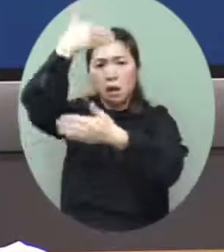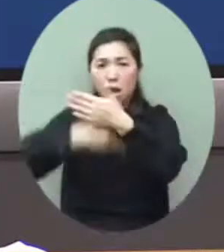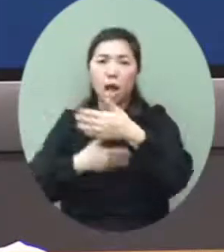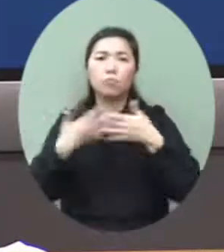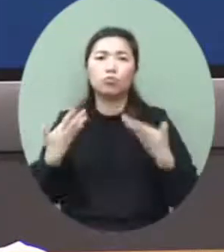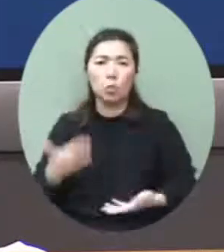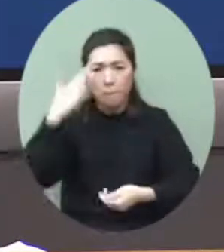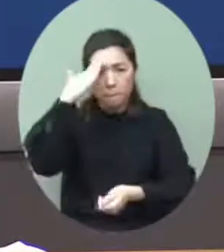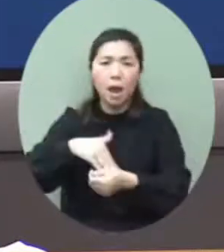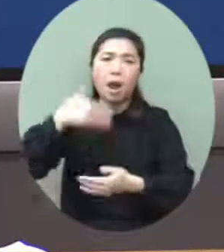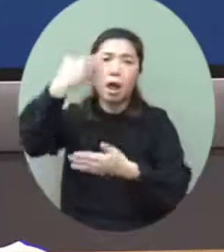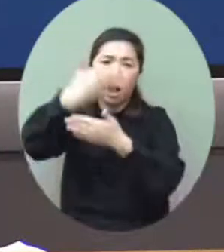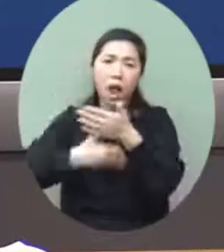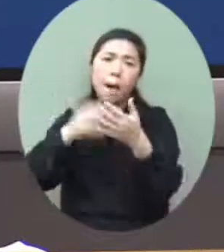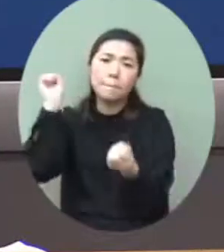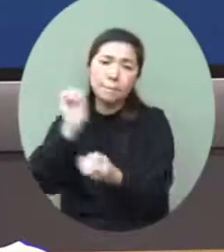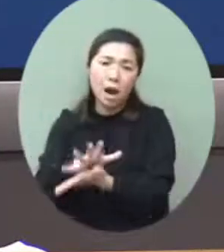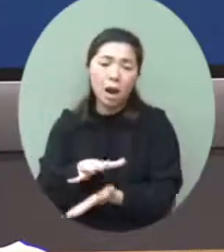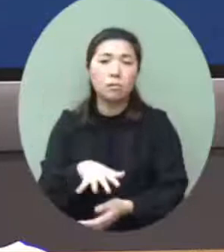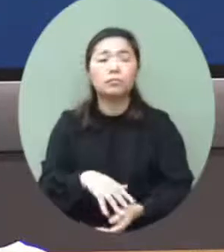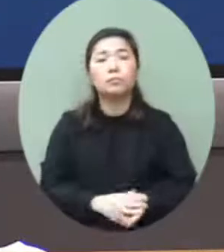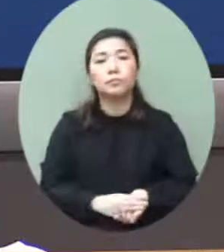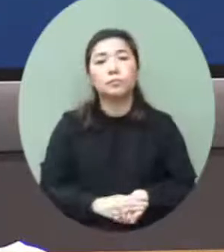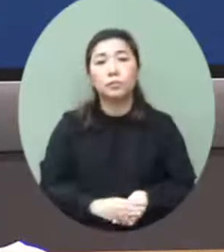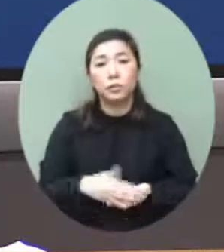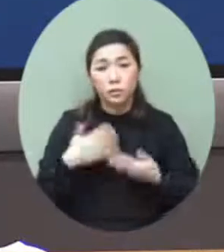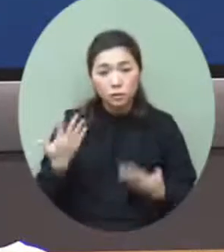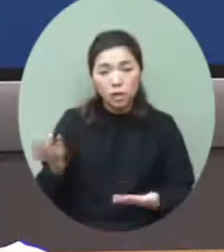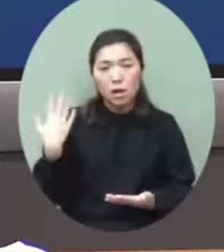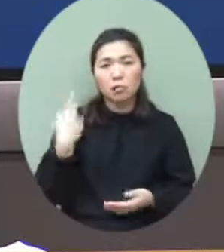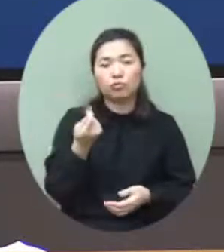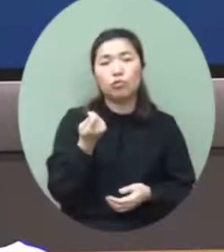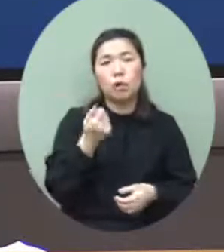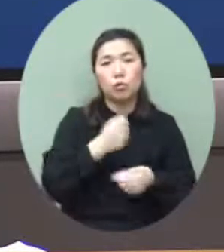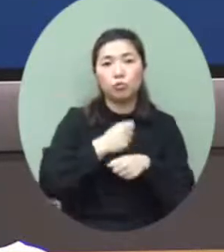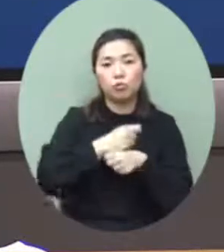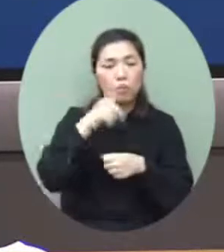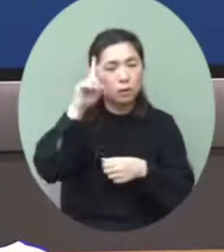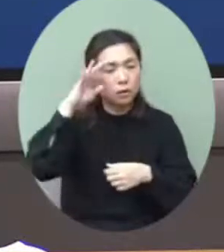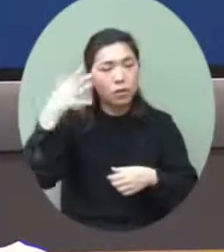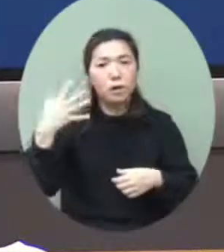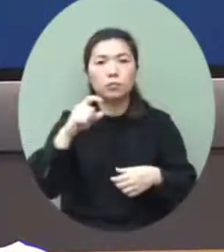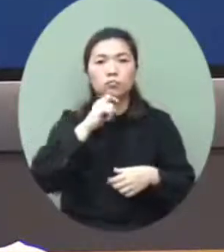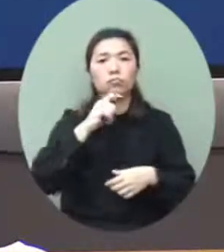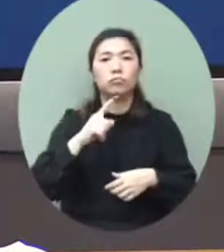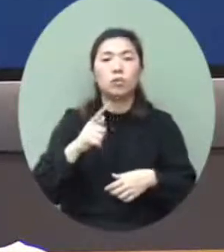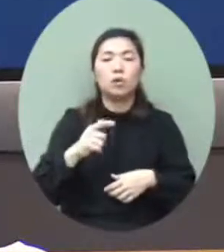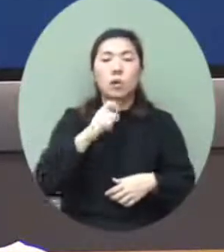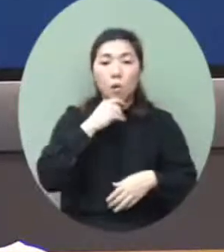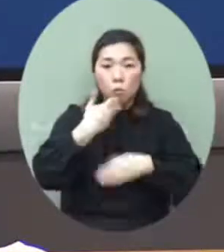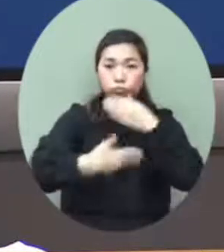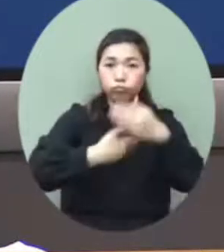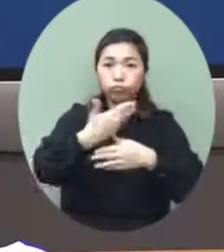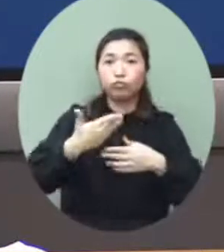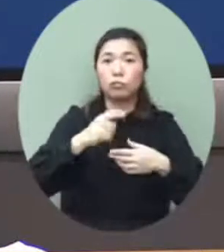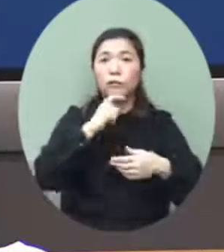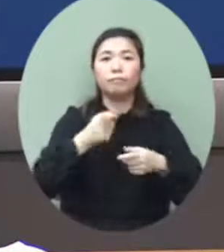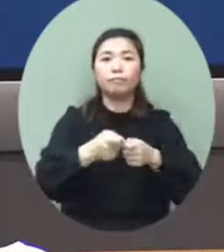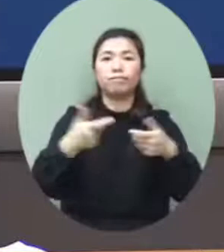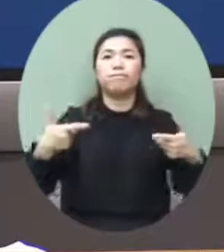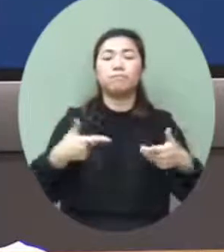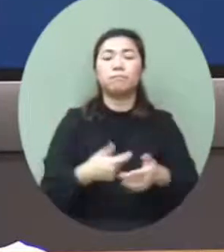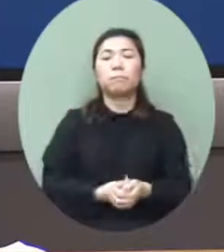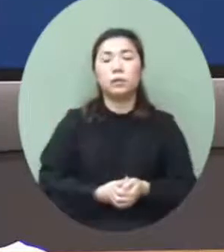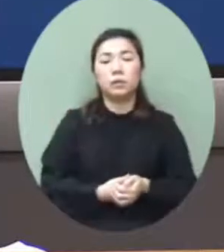our focuses should be to reduce our death toll,